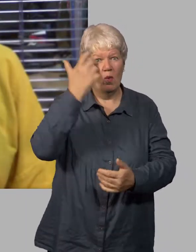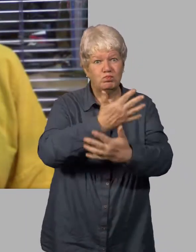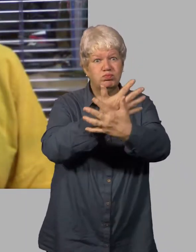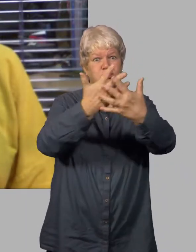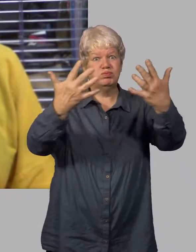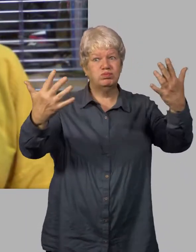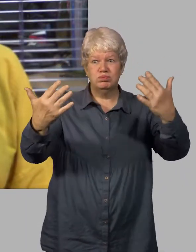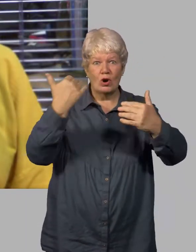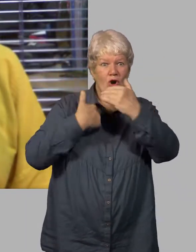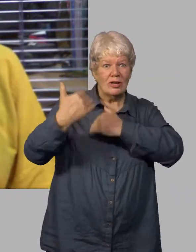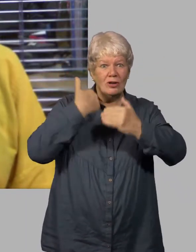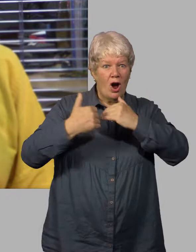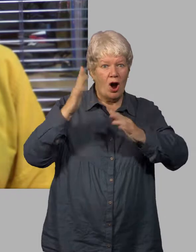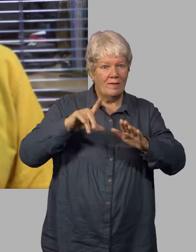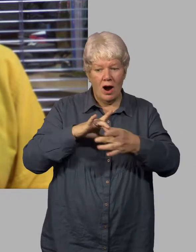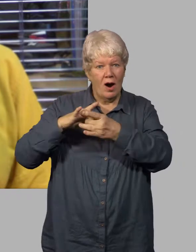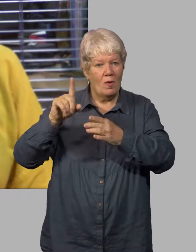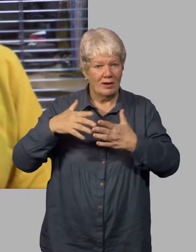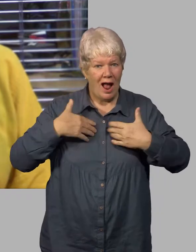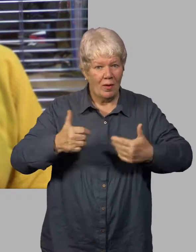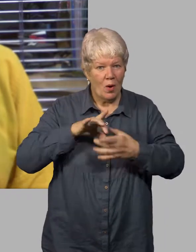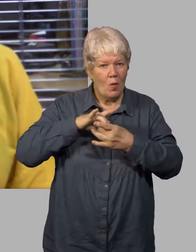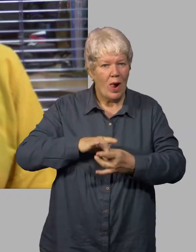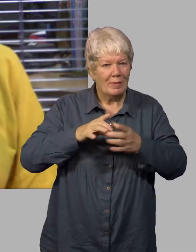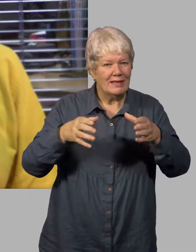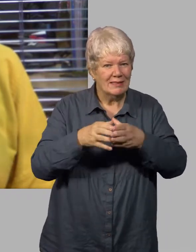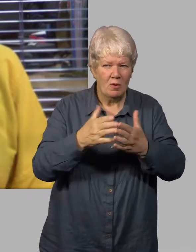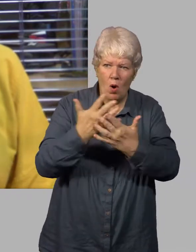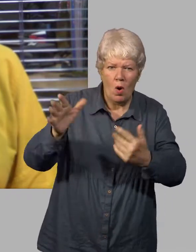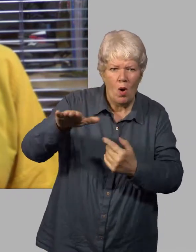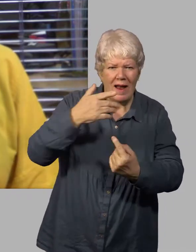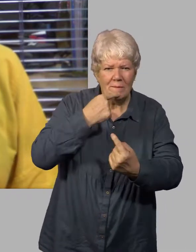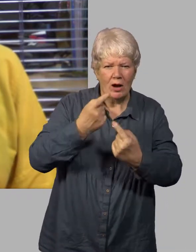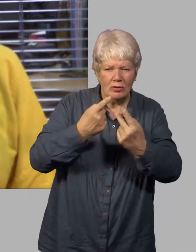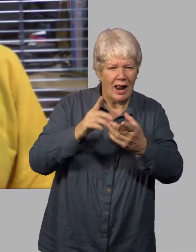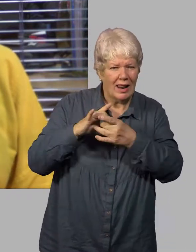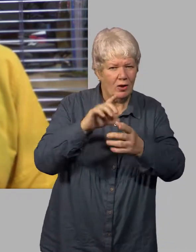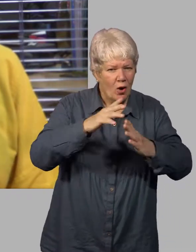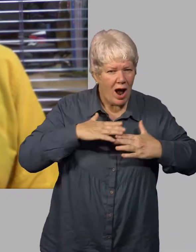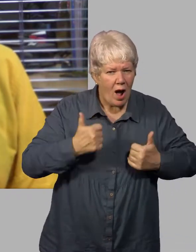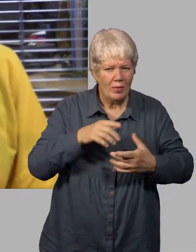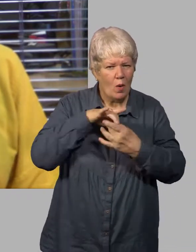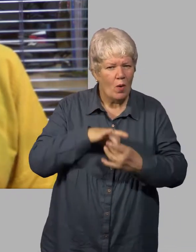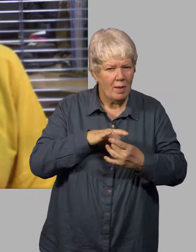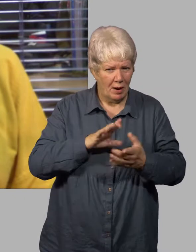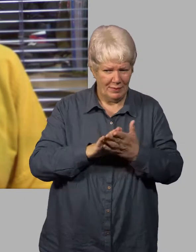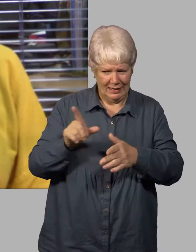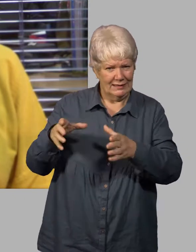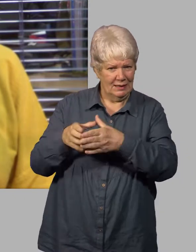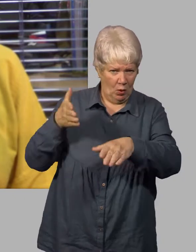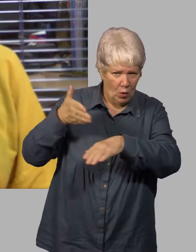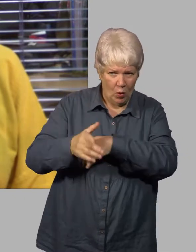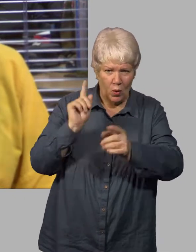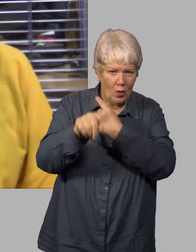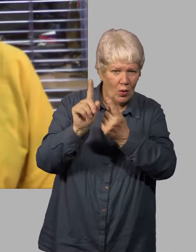A record number of you have been in touch with the Health and Wellbeing team this year for information and support with your health and wellbeing, so you've been keeping the